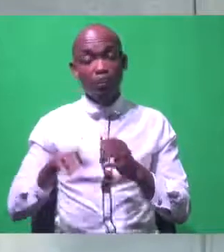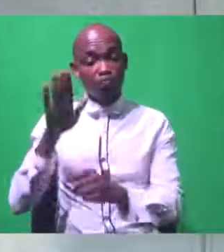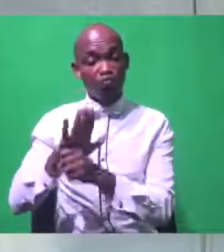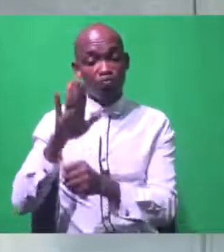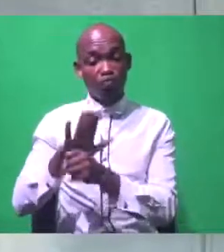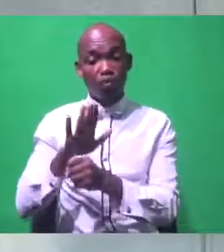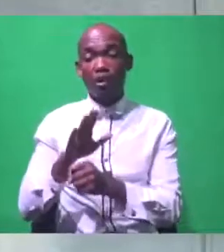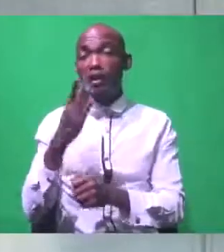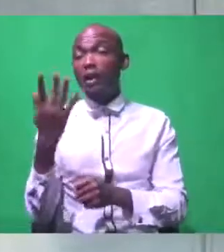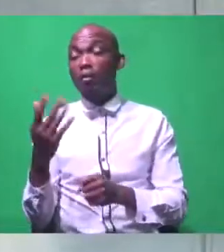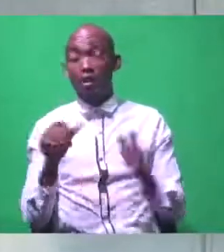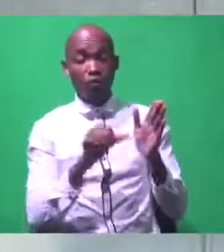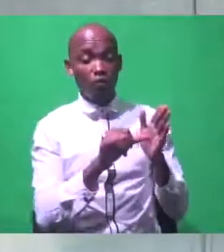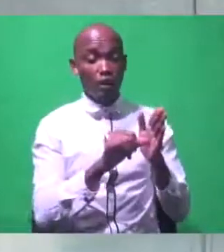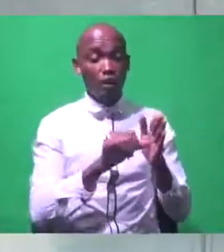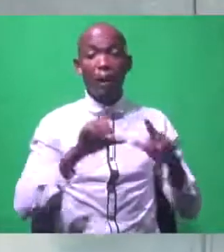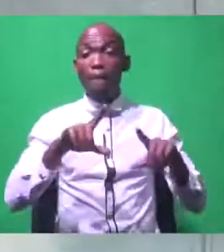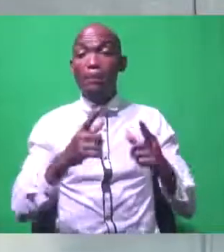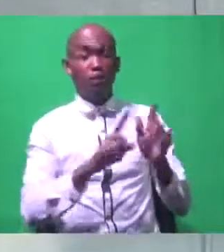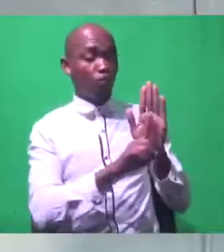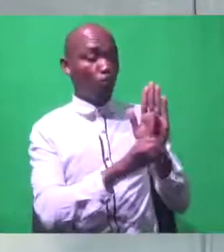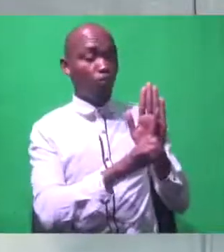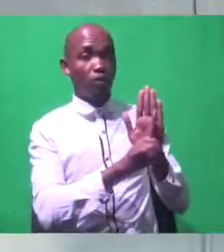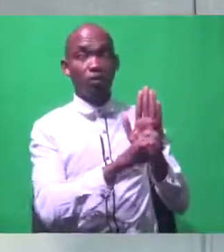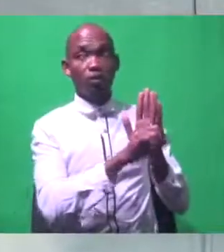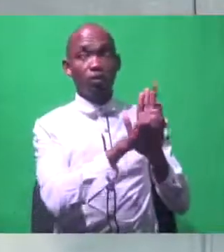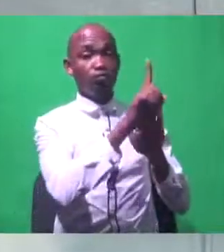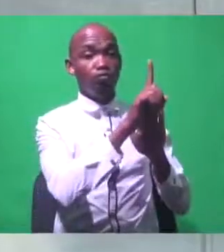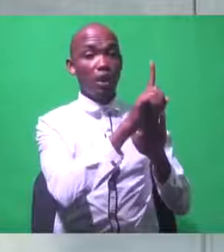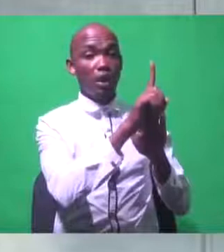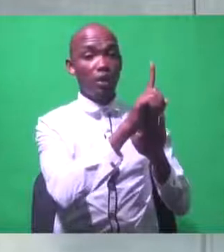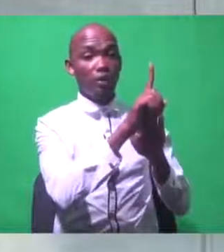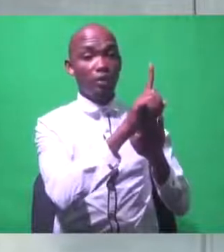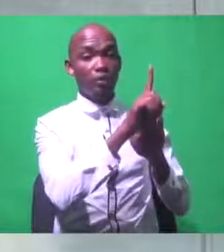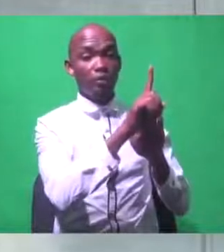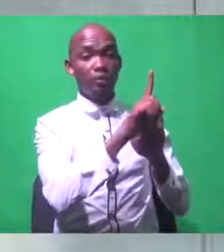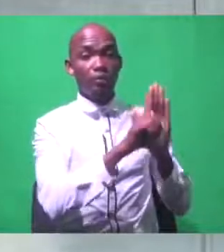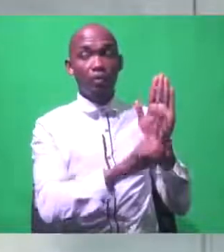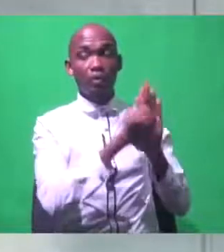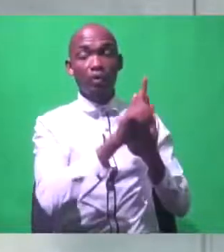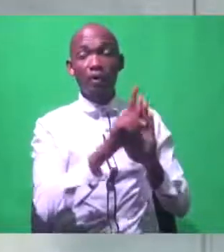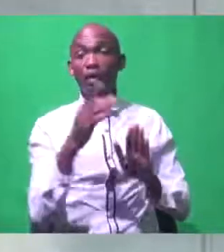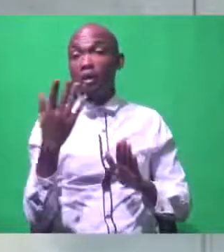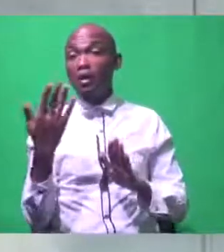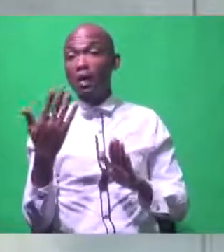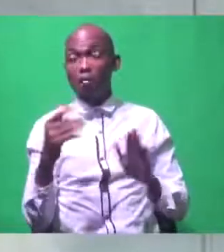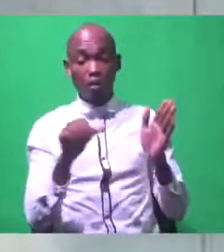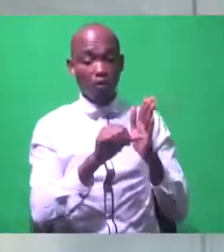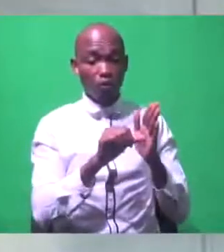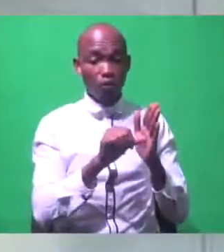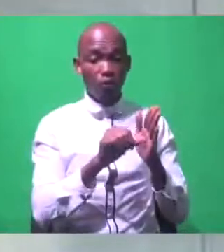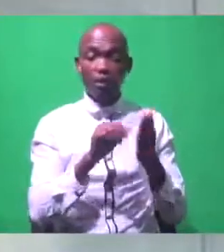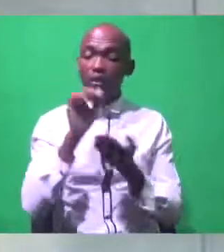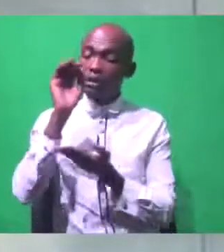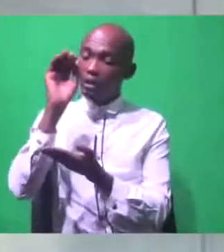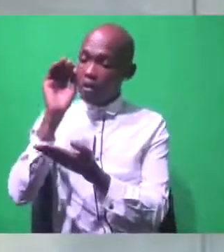But once you go higher, once you go to the top, the number of the students decrease.